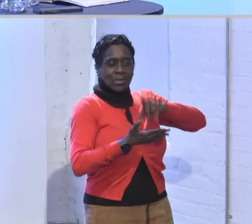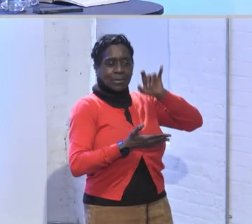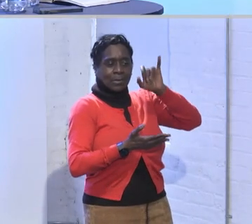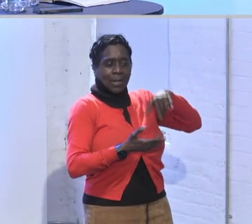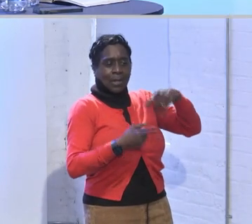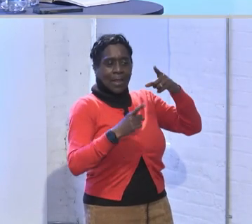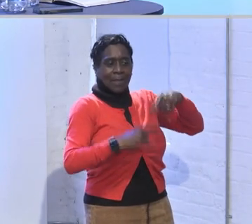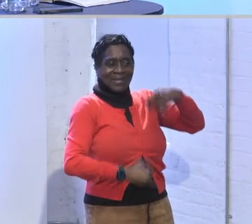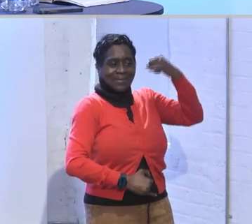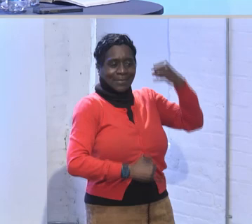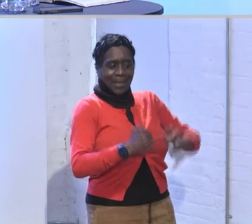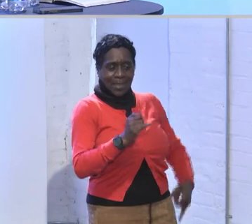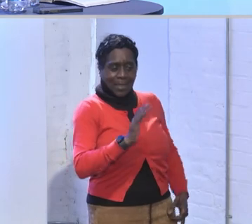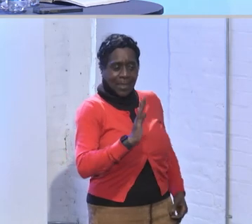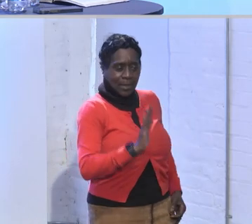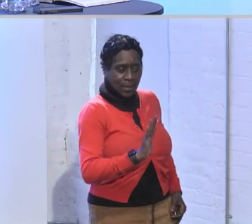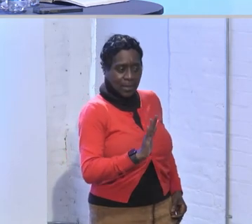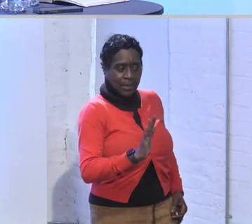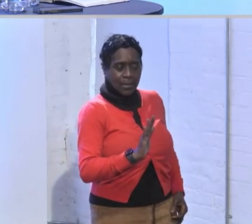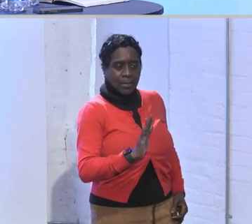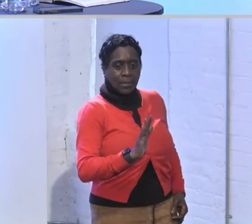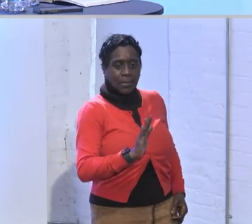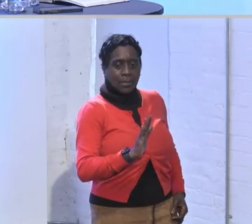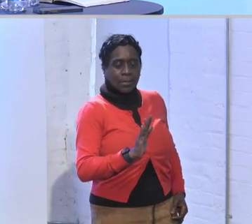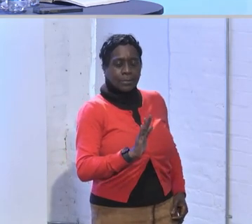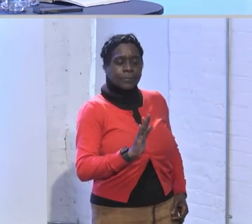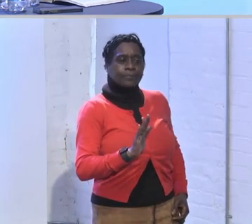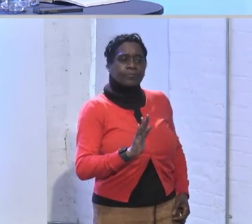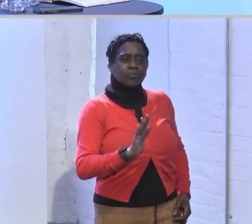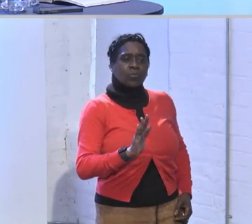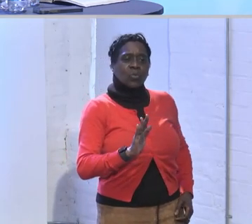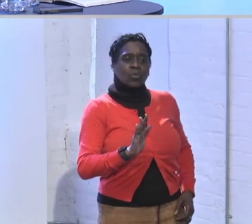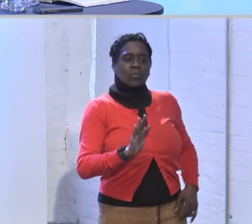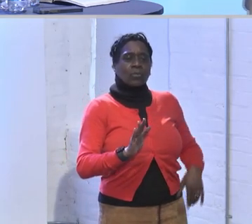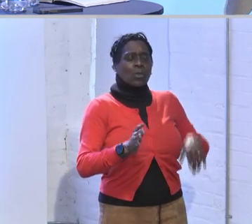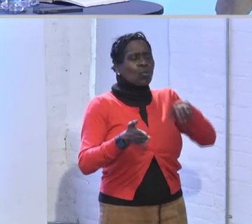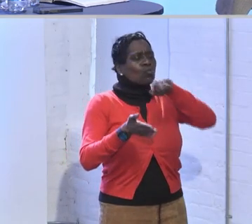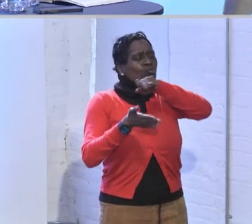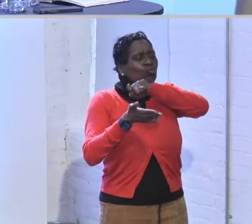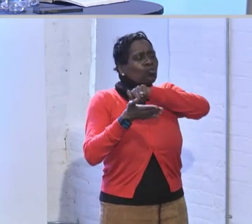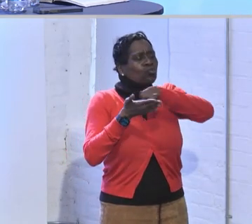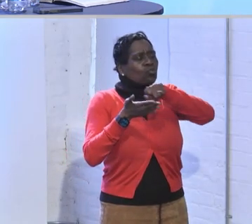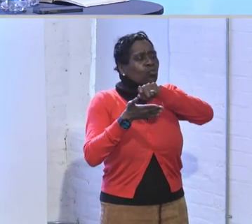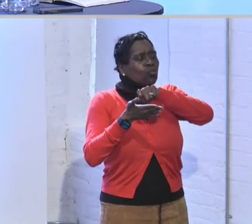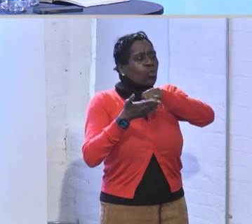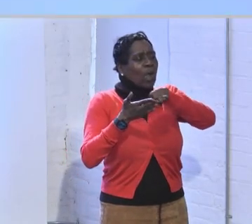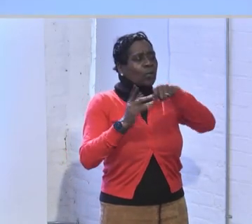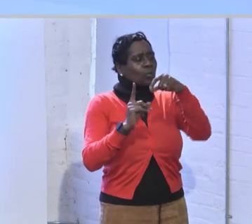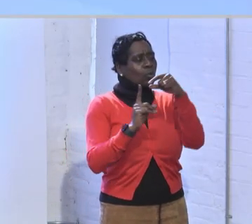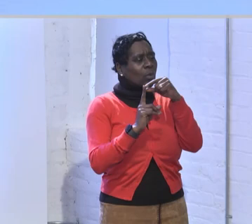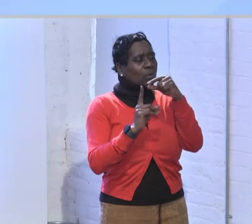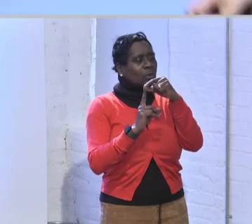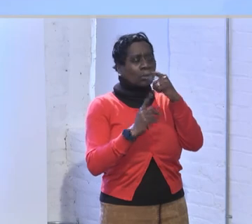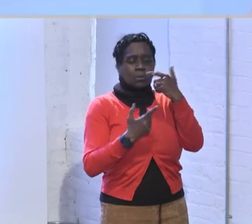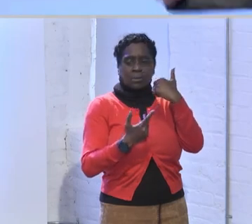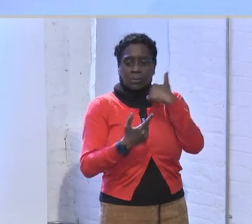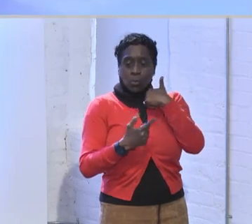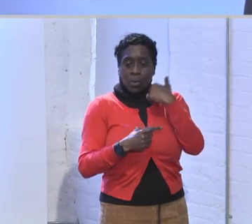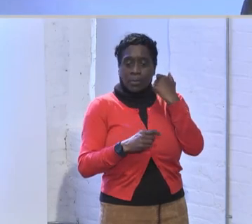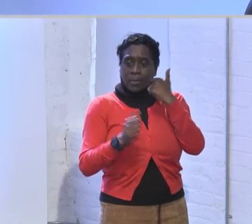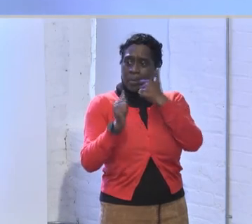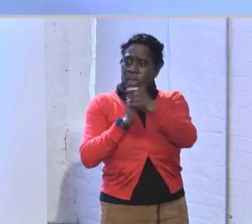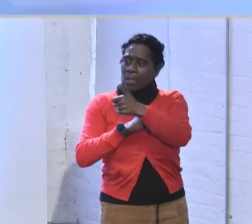very last. That putting them on, write them upon the posts of thy house. That means when people would go by the house, they'd go,